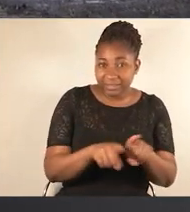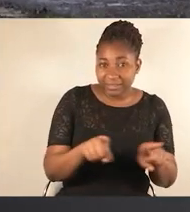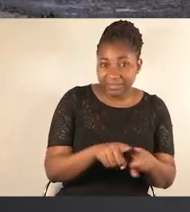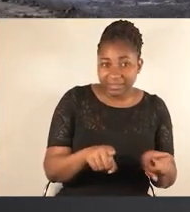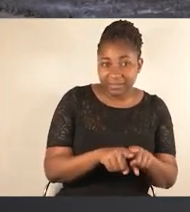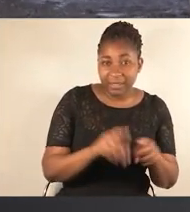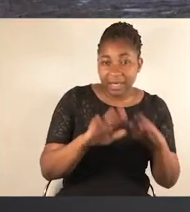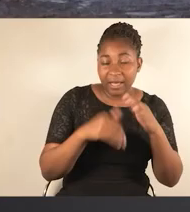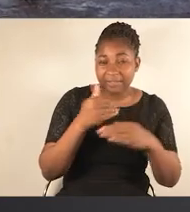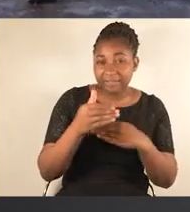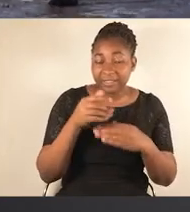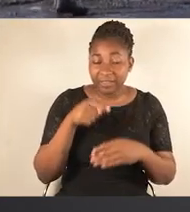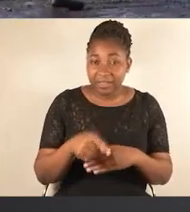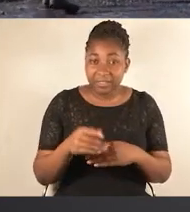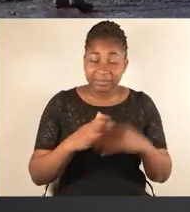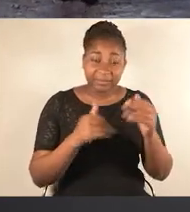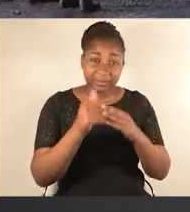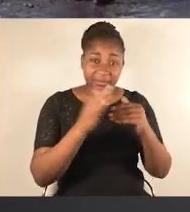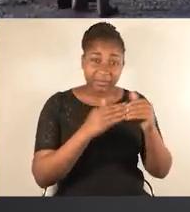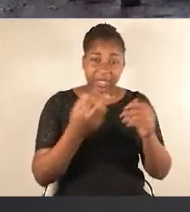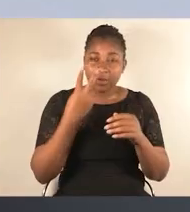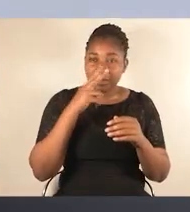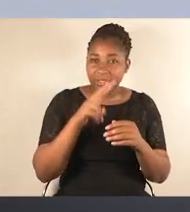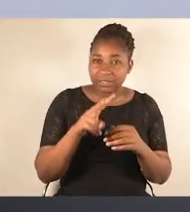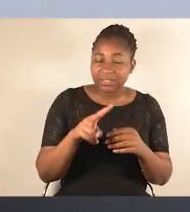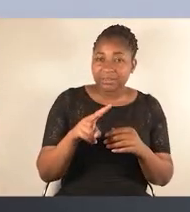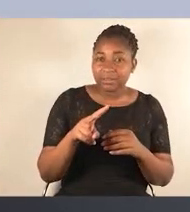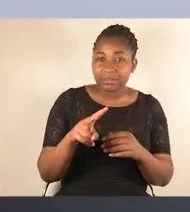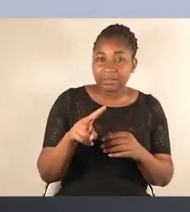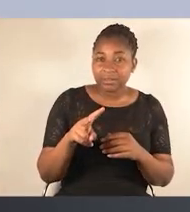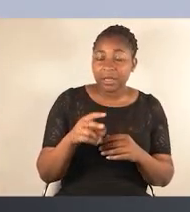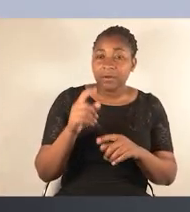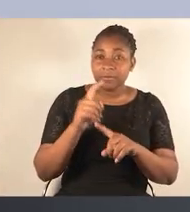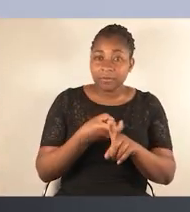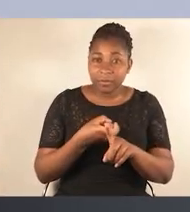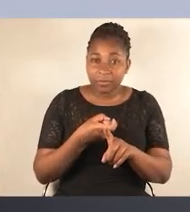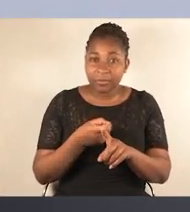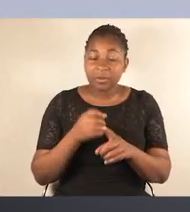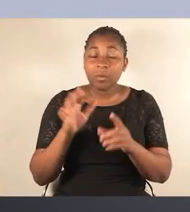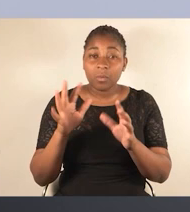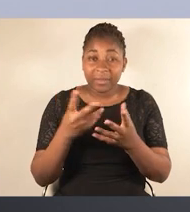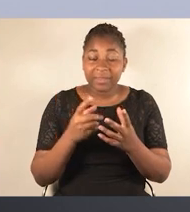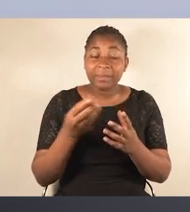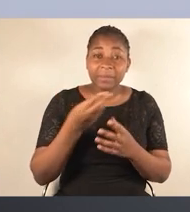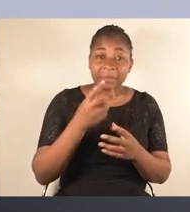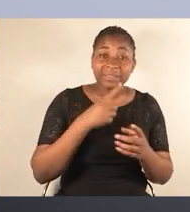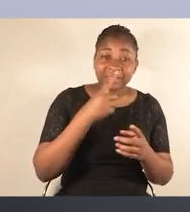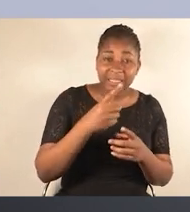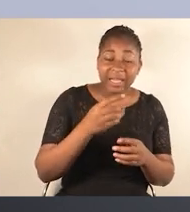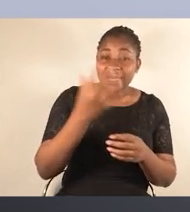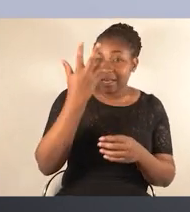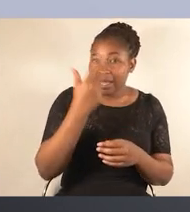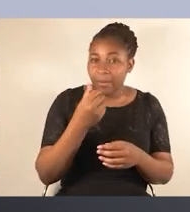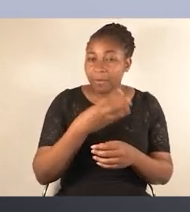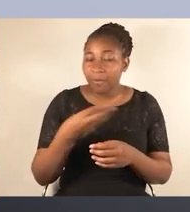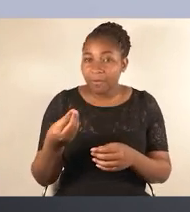It looks like after the rehabilitation, we can expect to see, from the brief that I got,